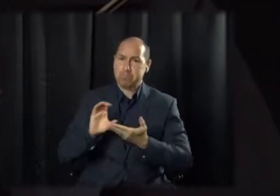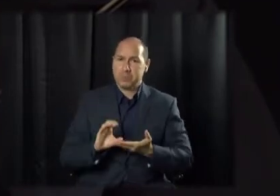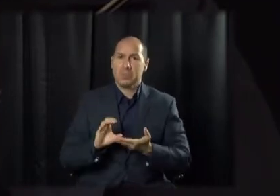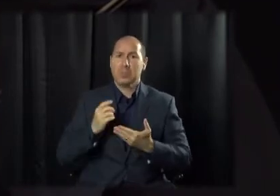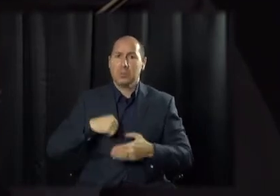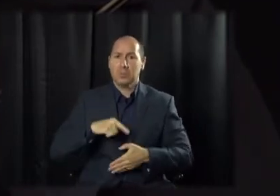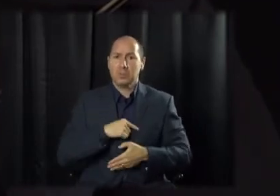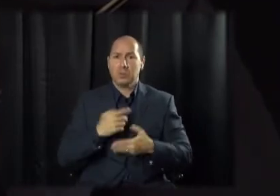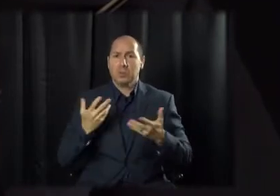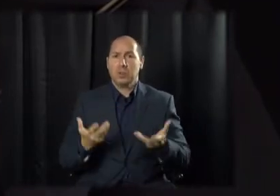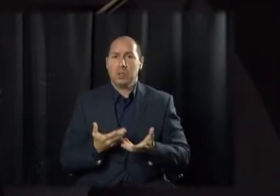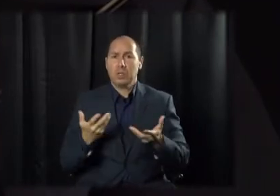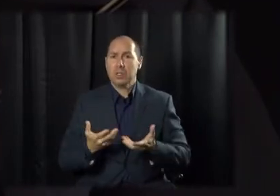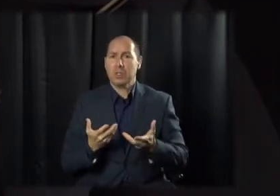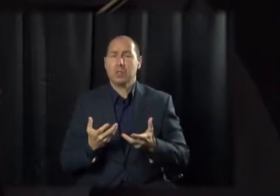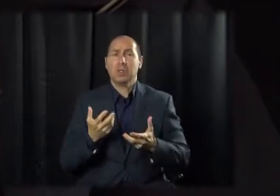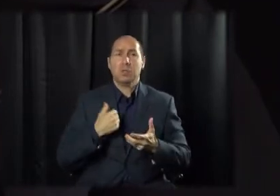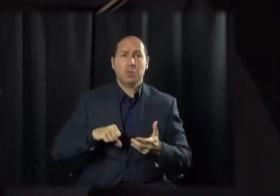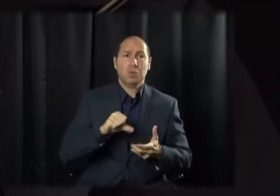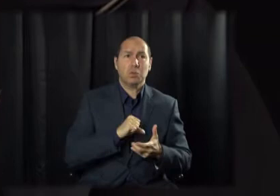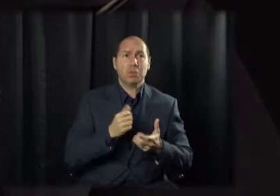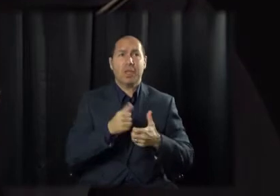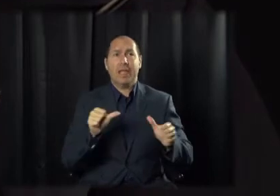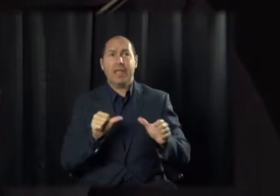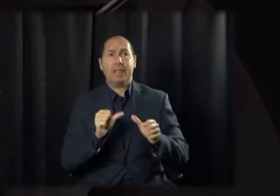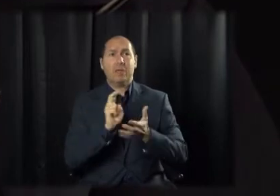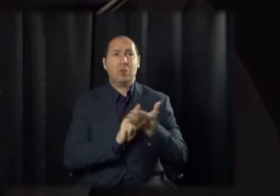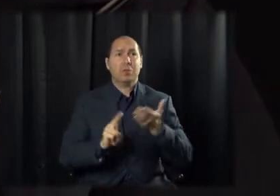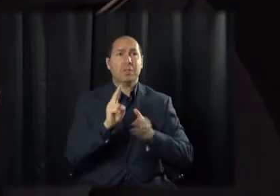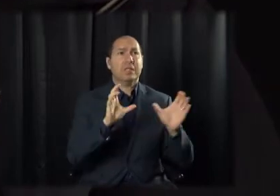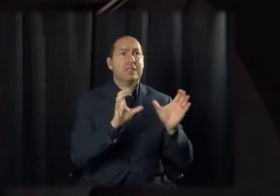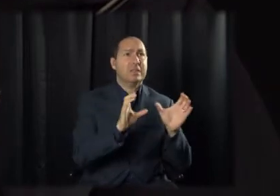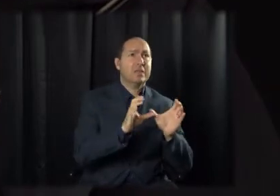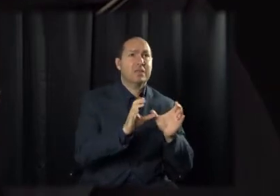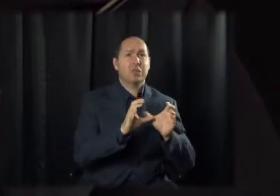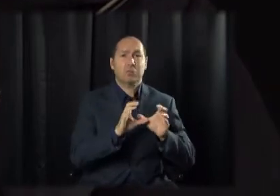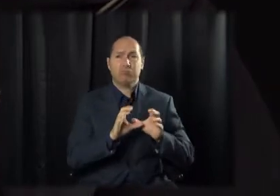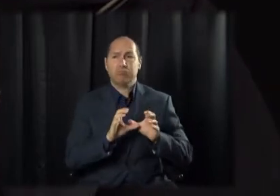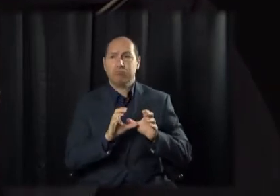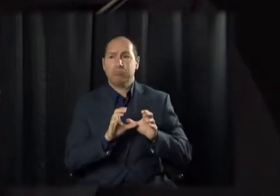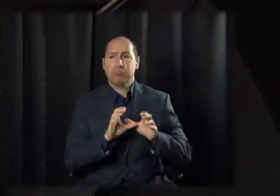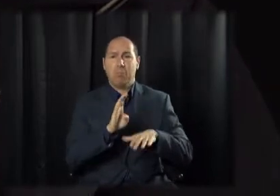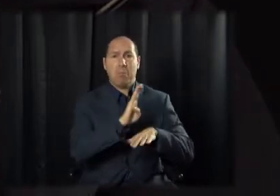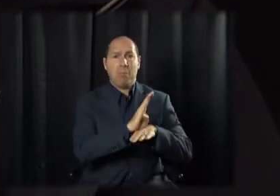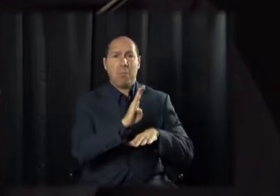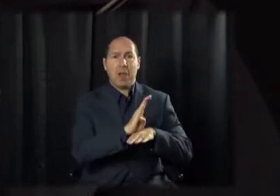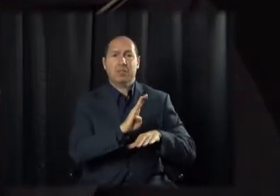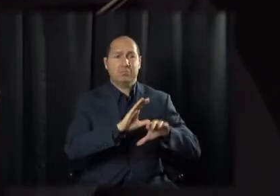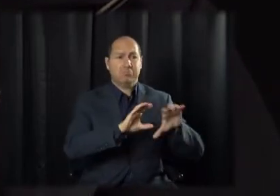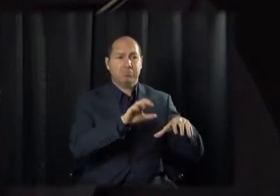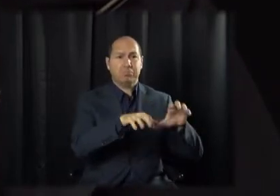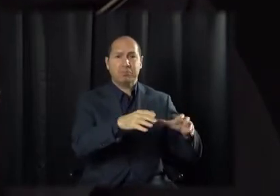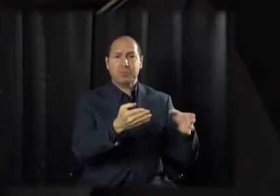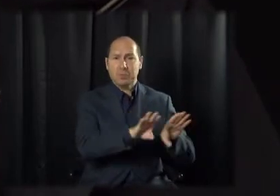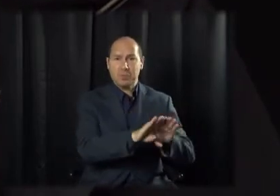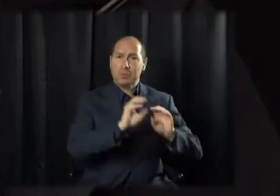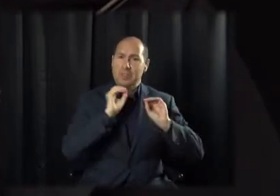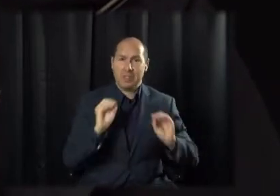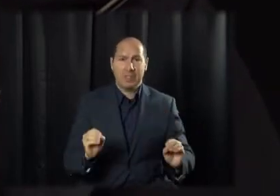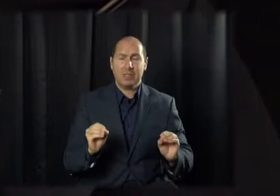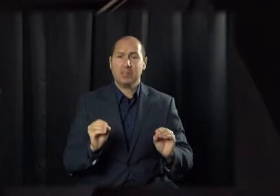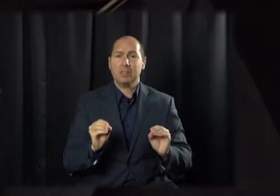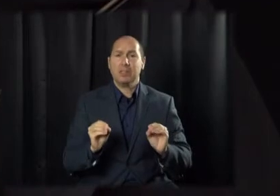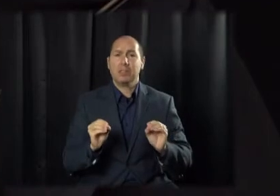certainly not trying to lose any accreditations or shut any campuses down, but the University of Puerto Rico needs to step up and